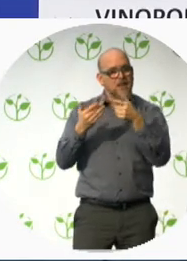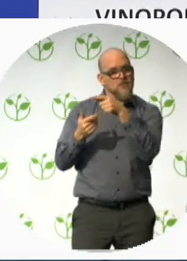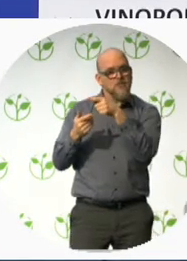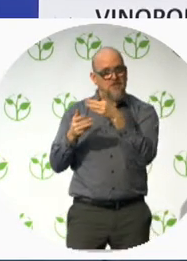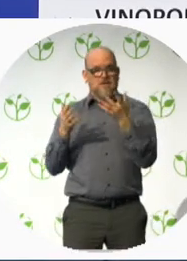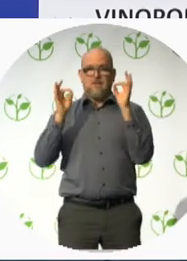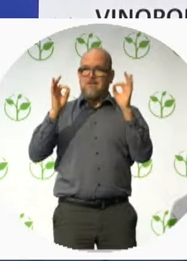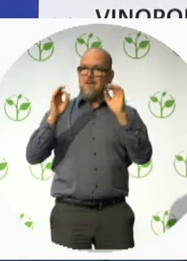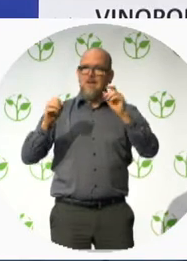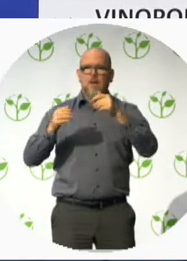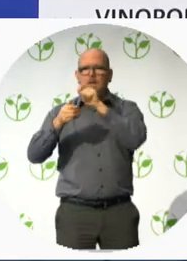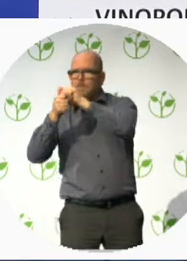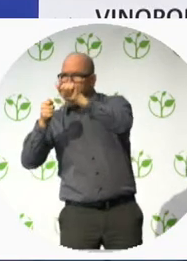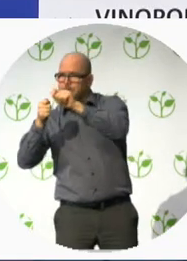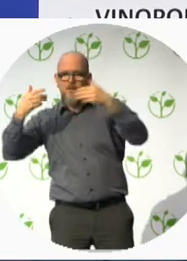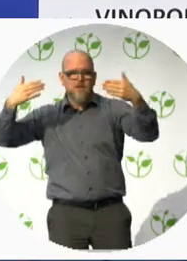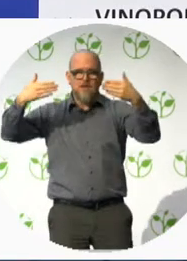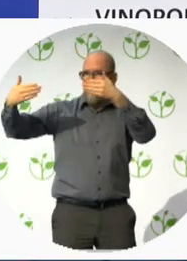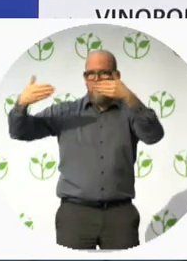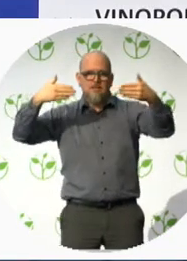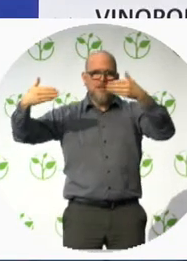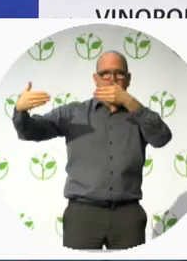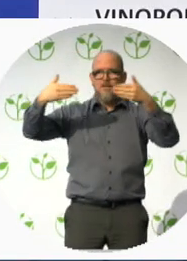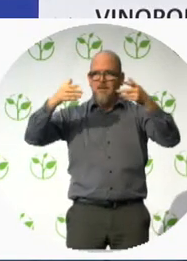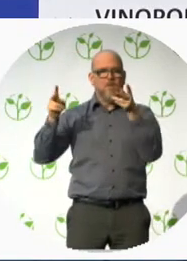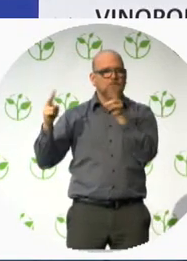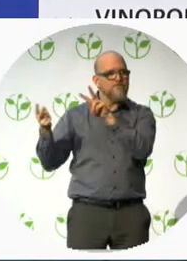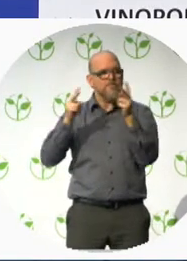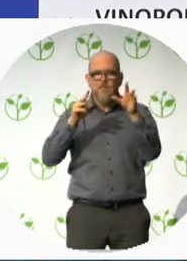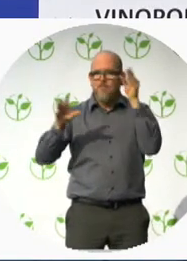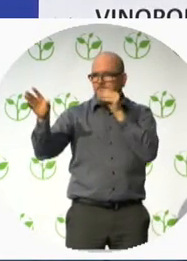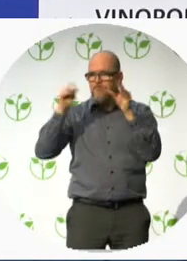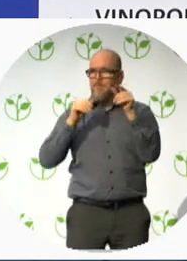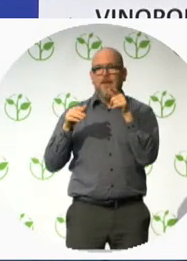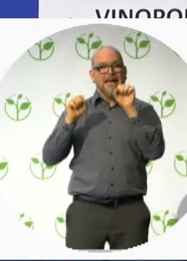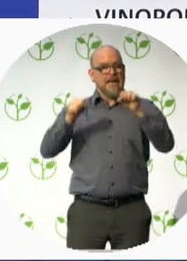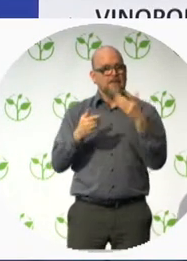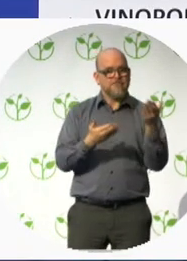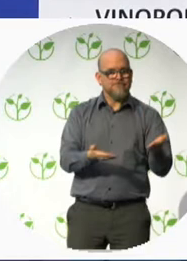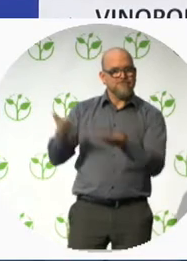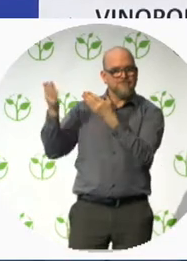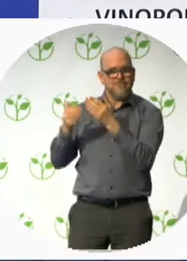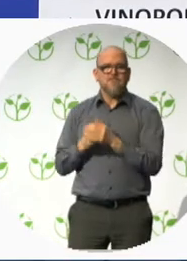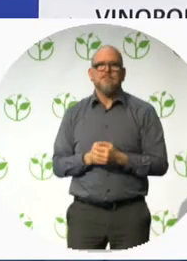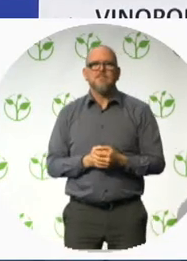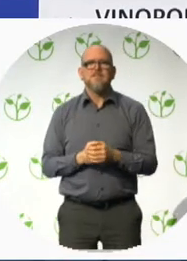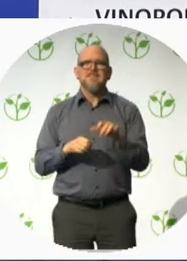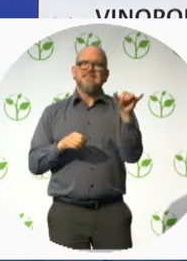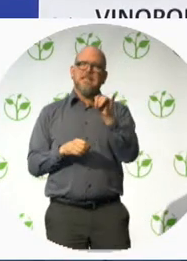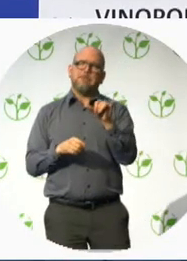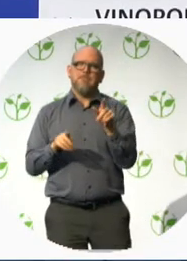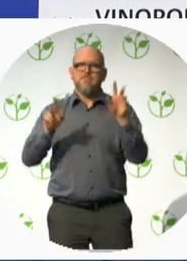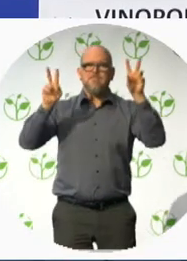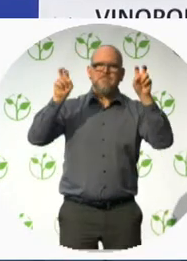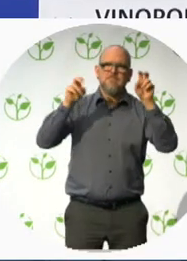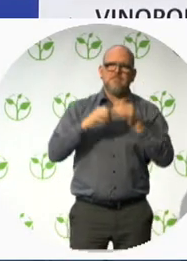actually had to go around and start documenting the language. There's also a publishing tool, and I call this a dummied down